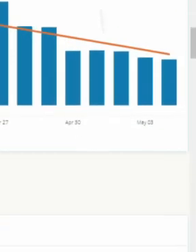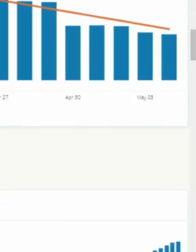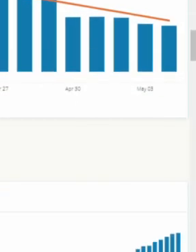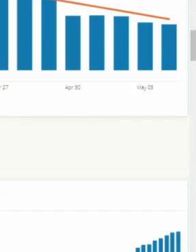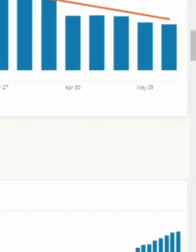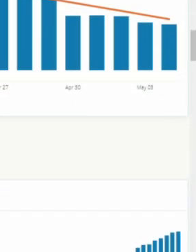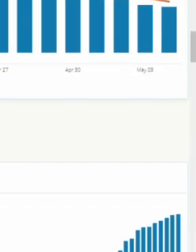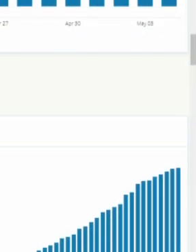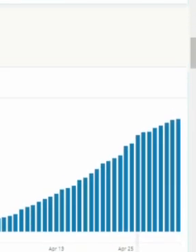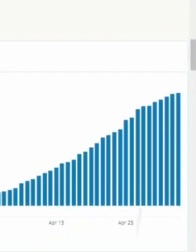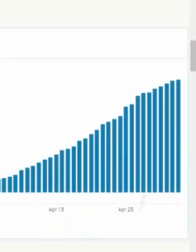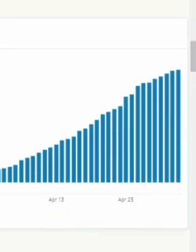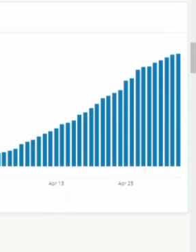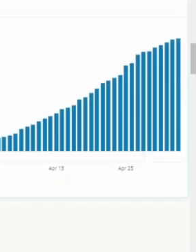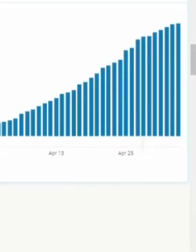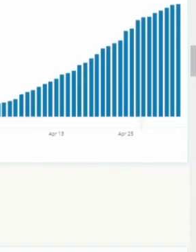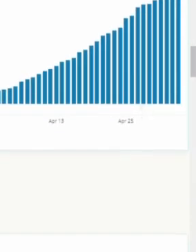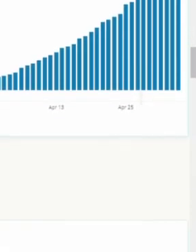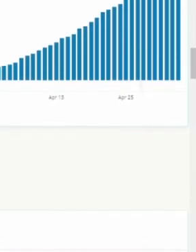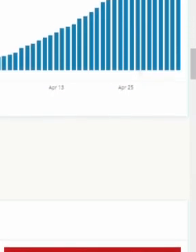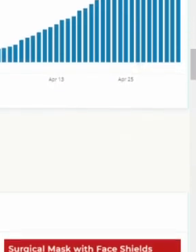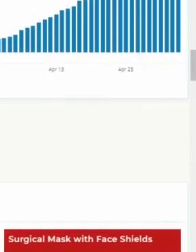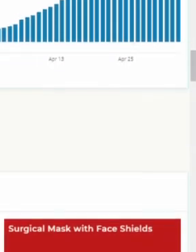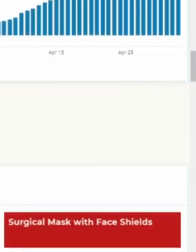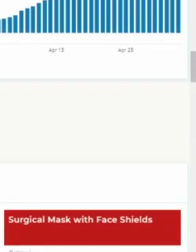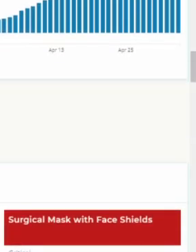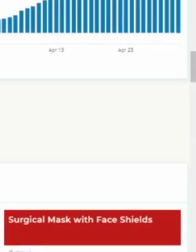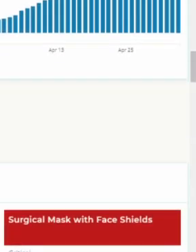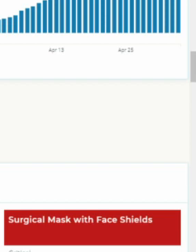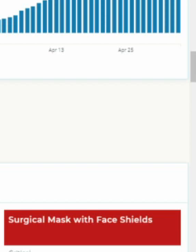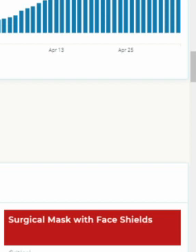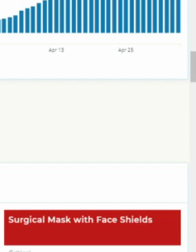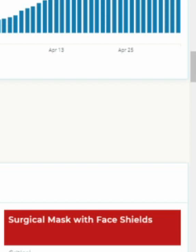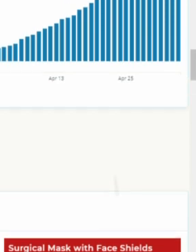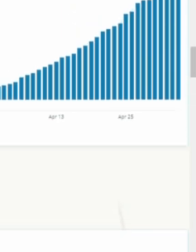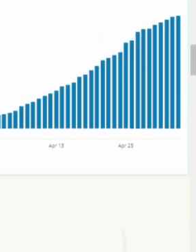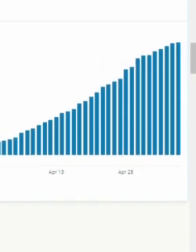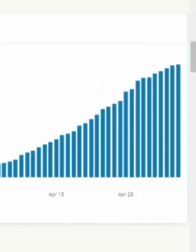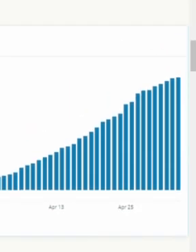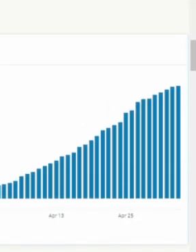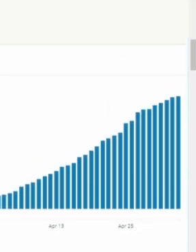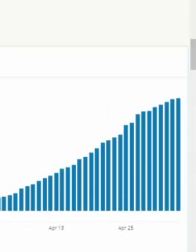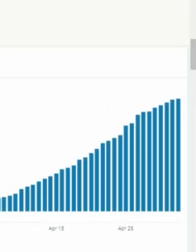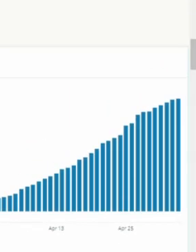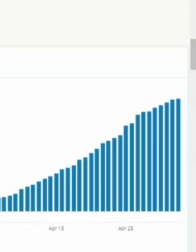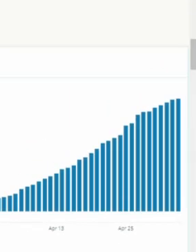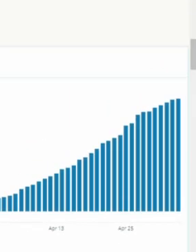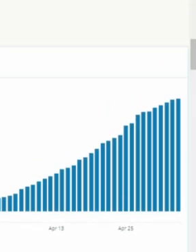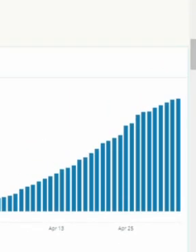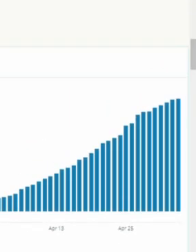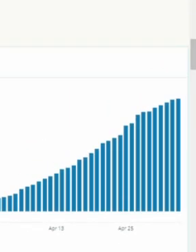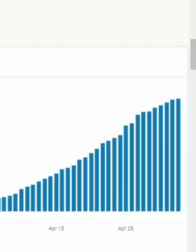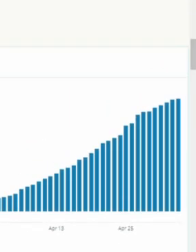And so there you see, if you back up, you can see, here's our,